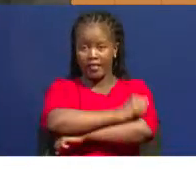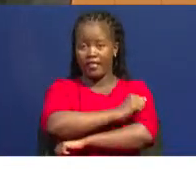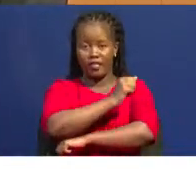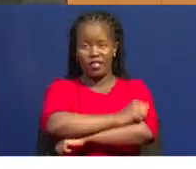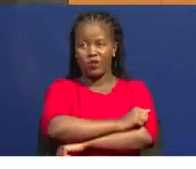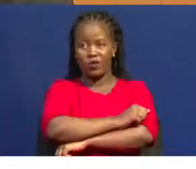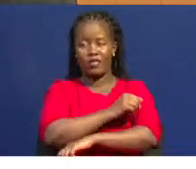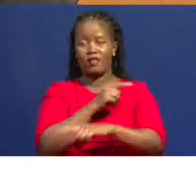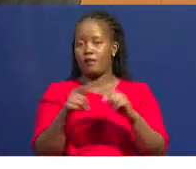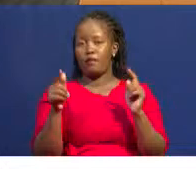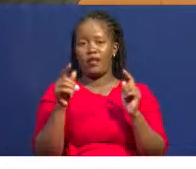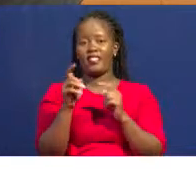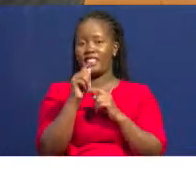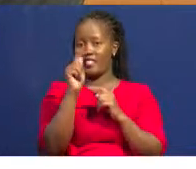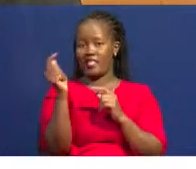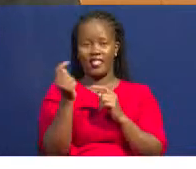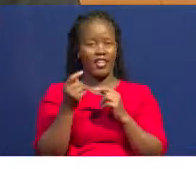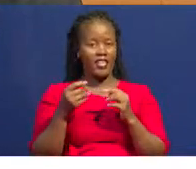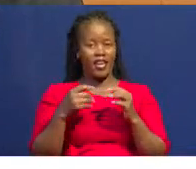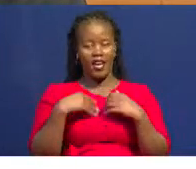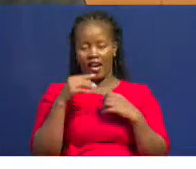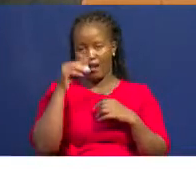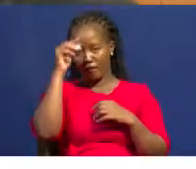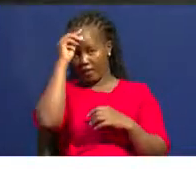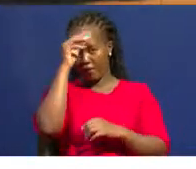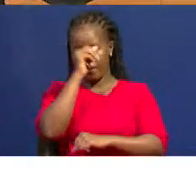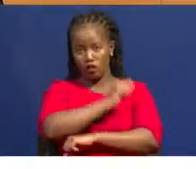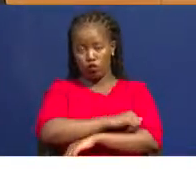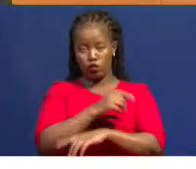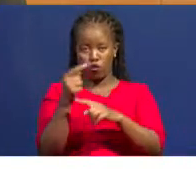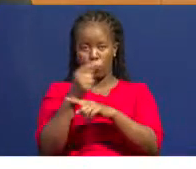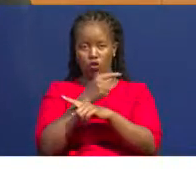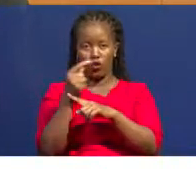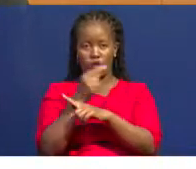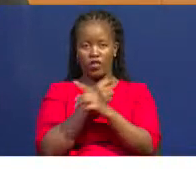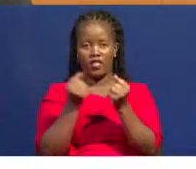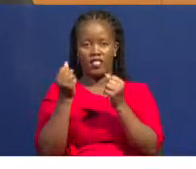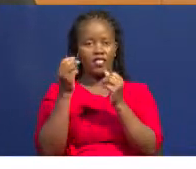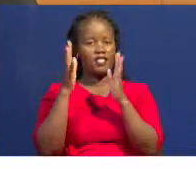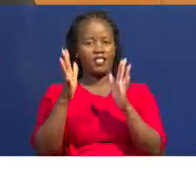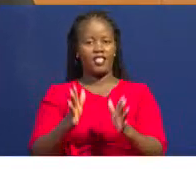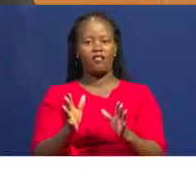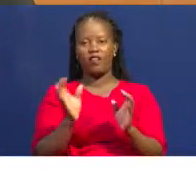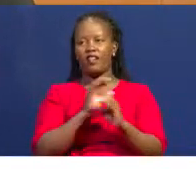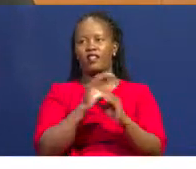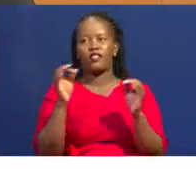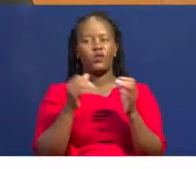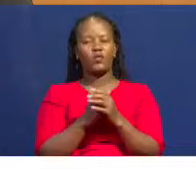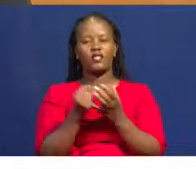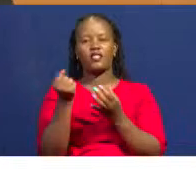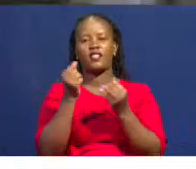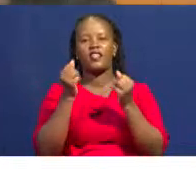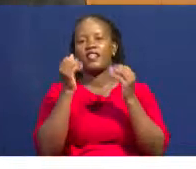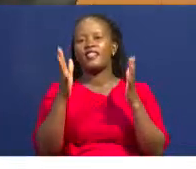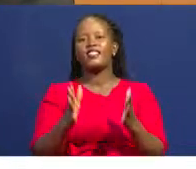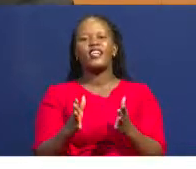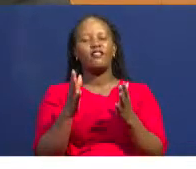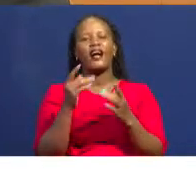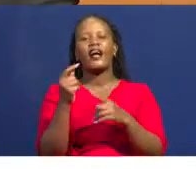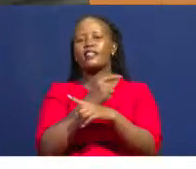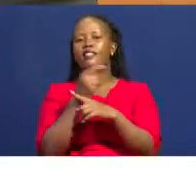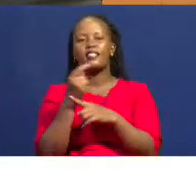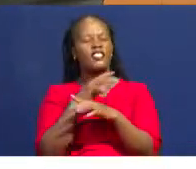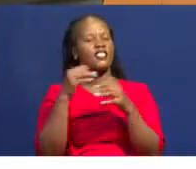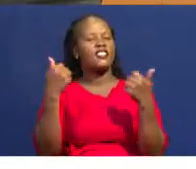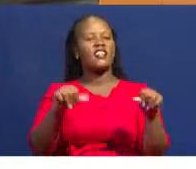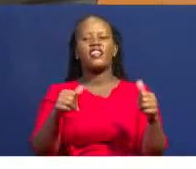have a government school here to train our drivers. Drivers are just trained in any driving school private, and then